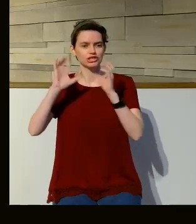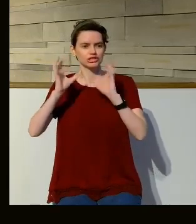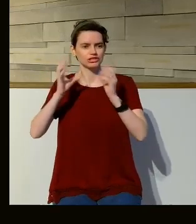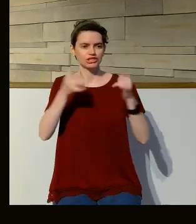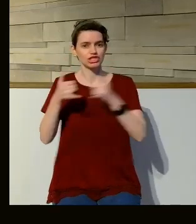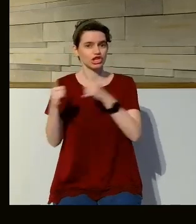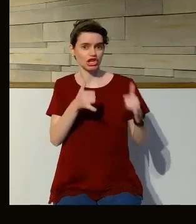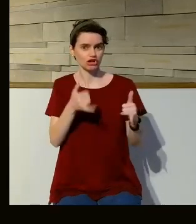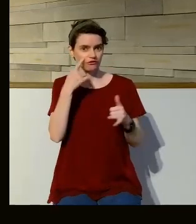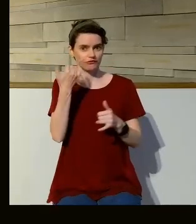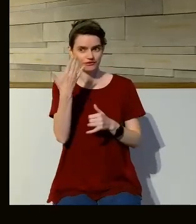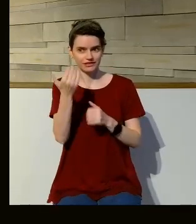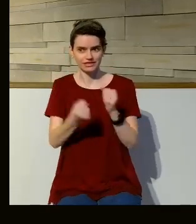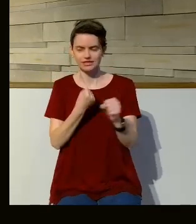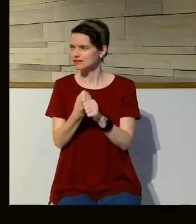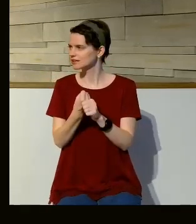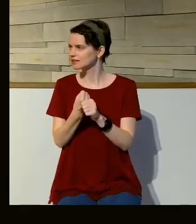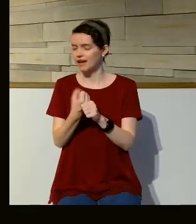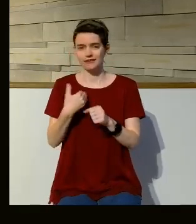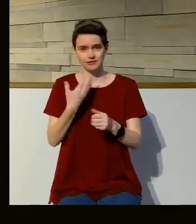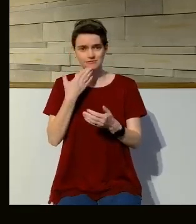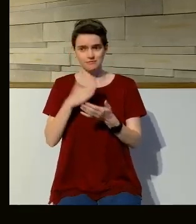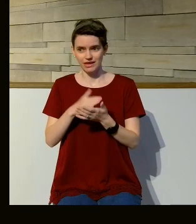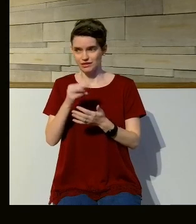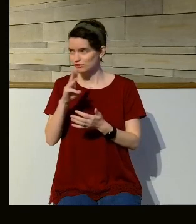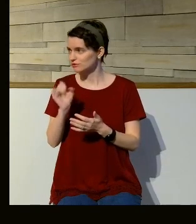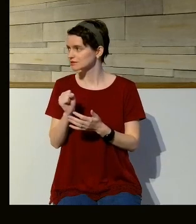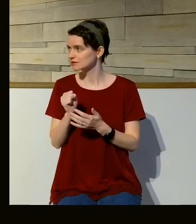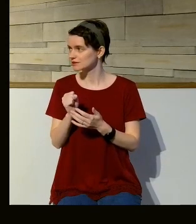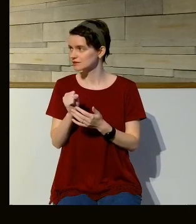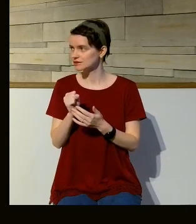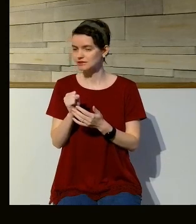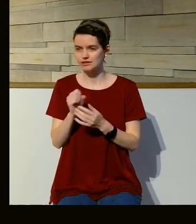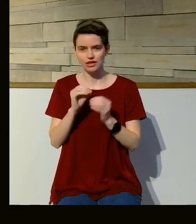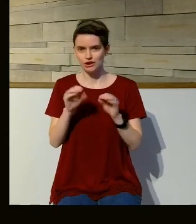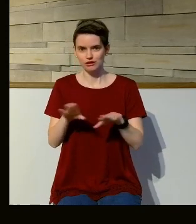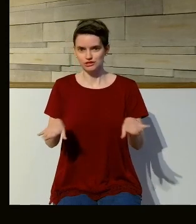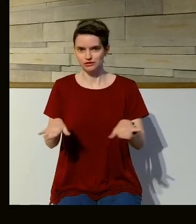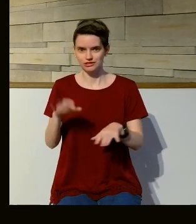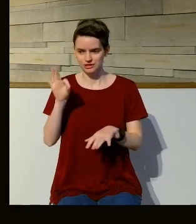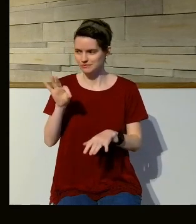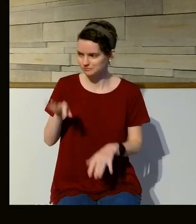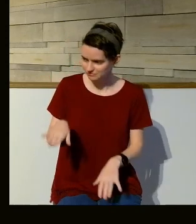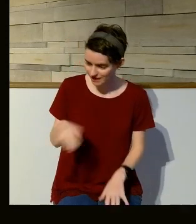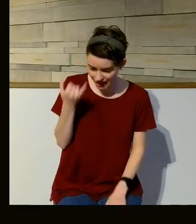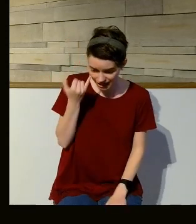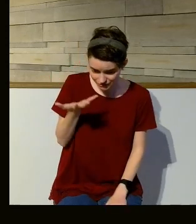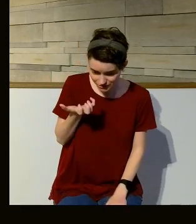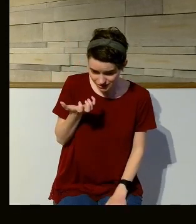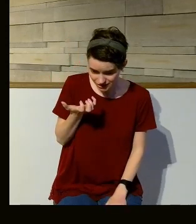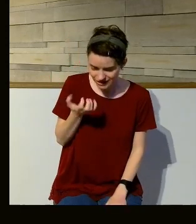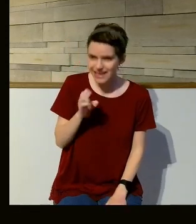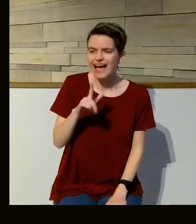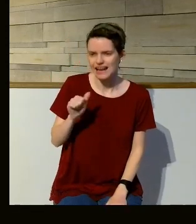15 years. Emma, got bad news, darling. No children's sermon today. Unless you want Ella, yeah,